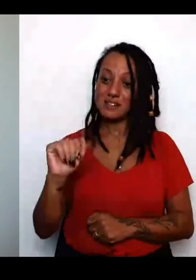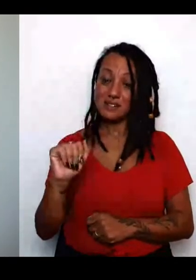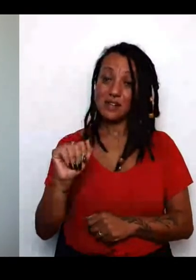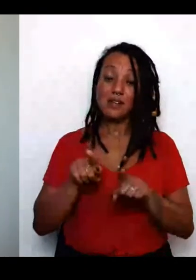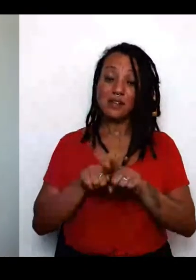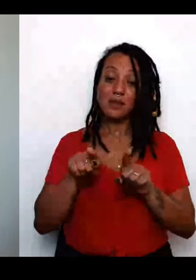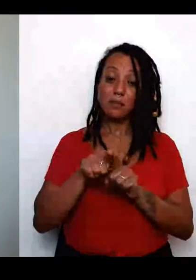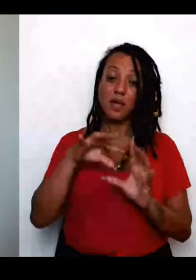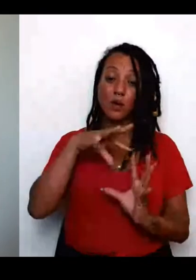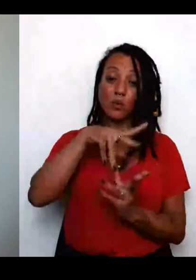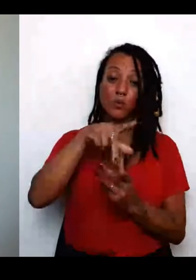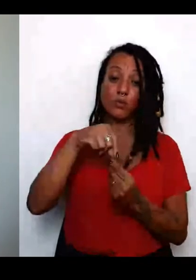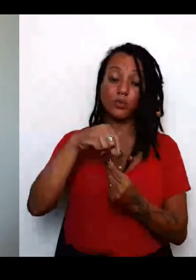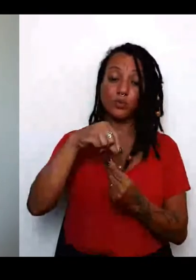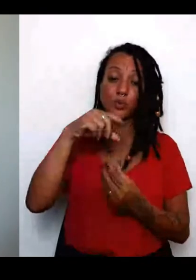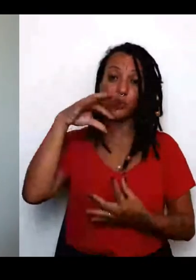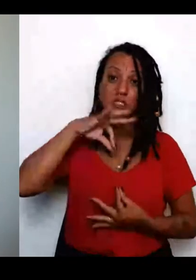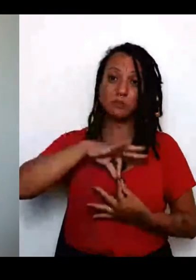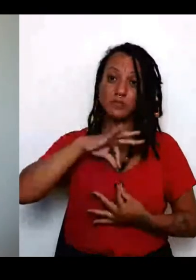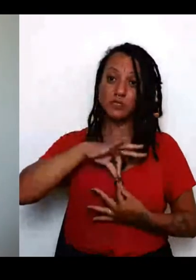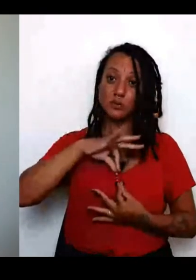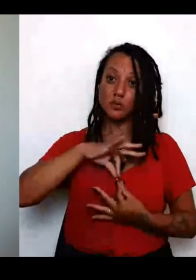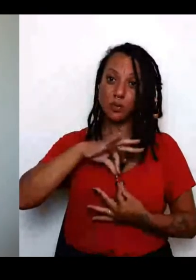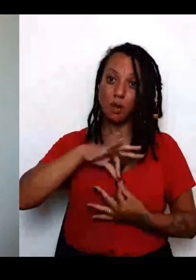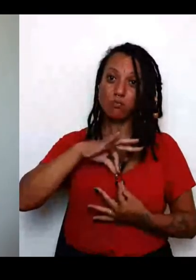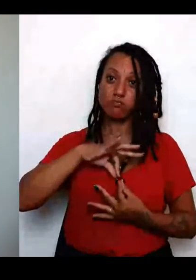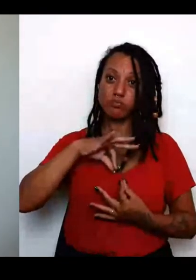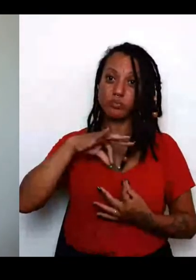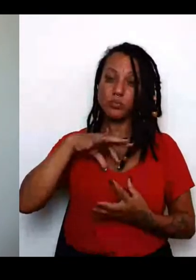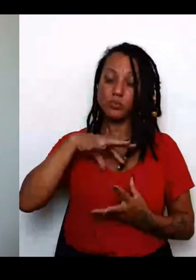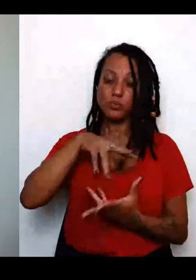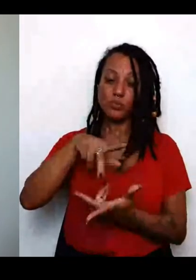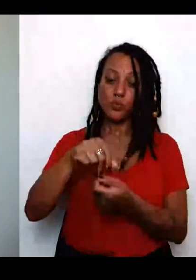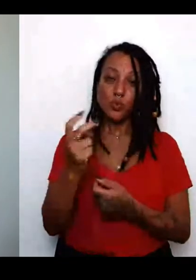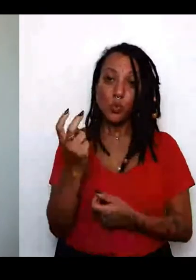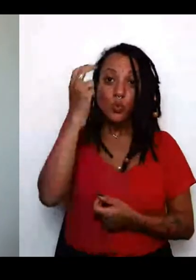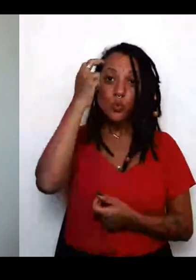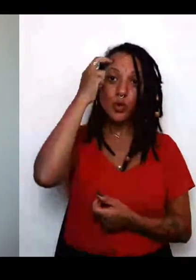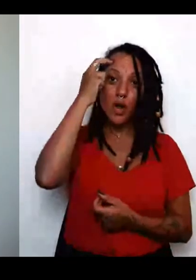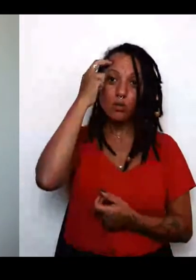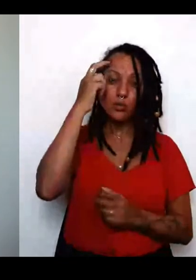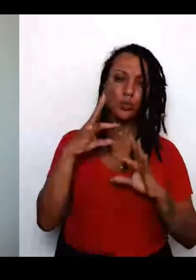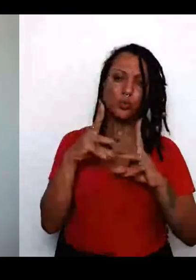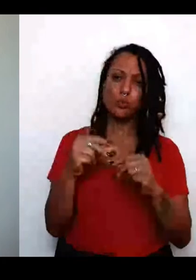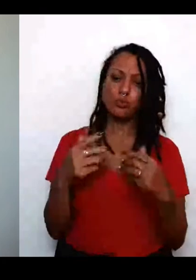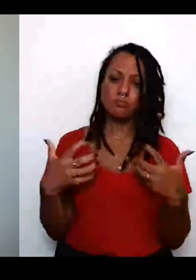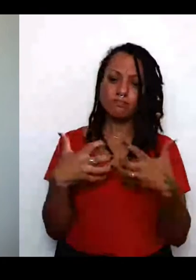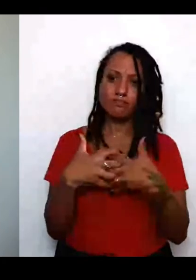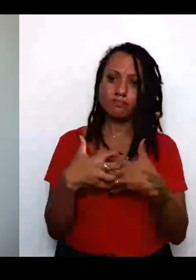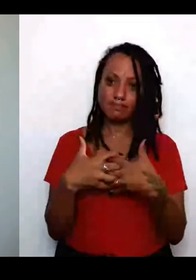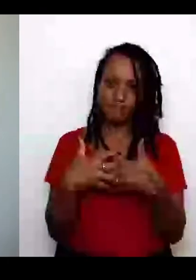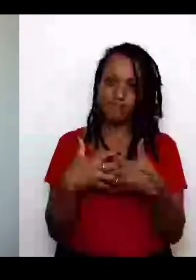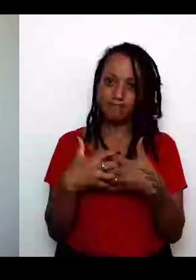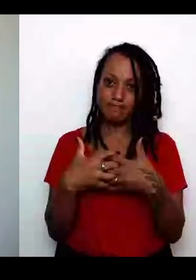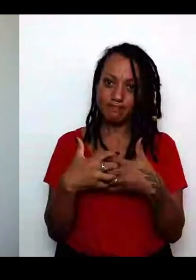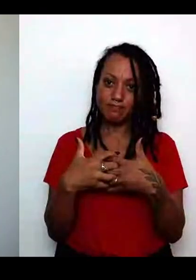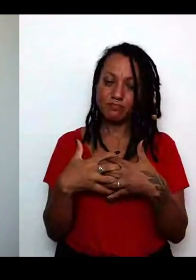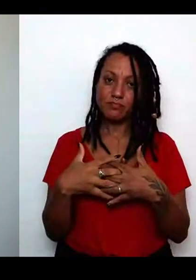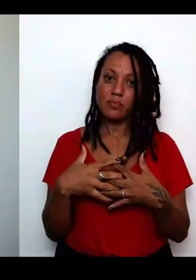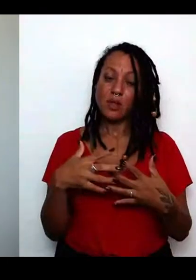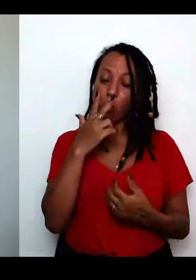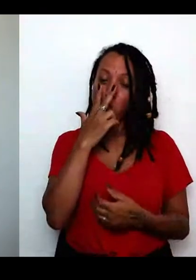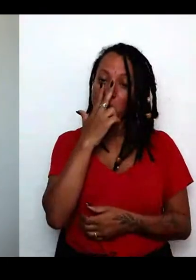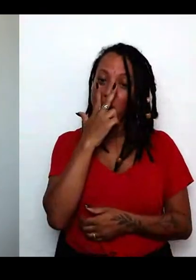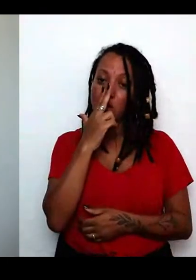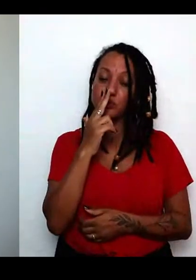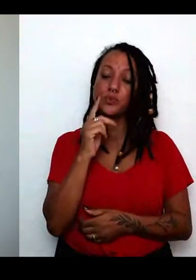go together and I think you know really taking into consideration that climate Justice and environmental justice are social justice